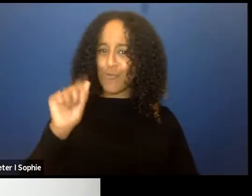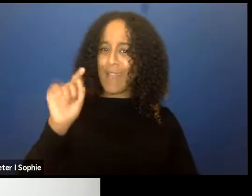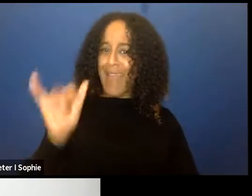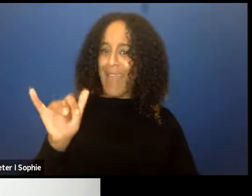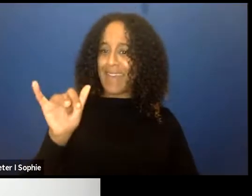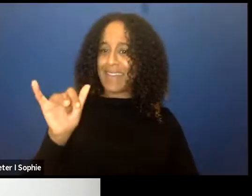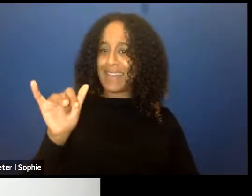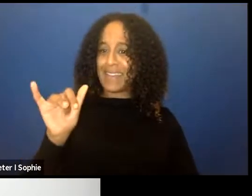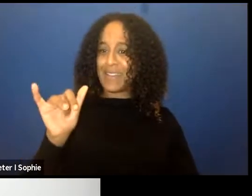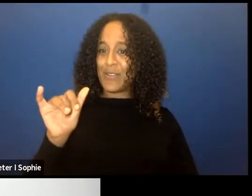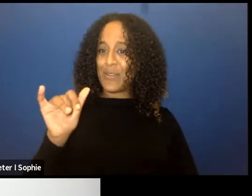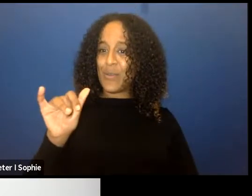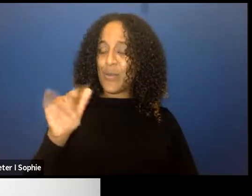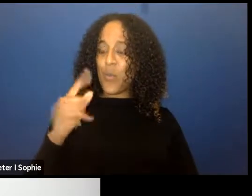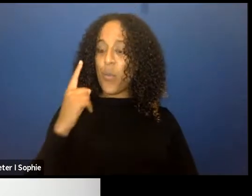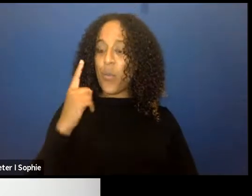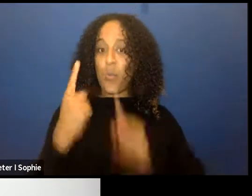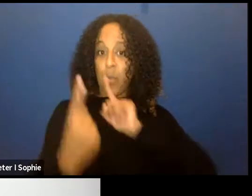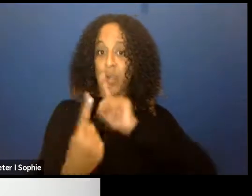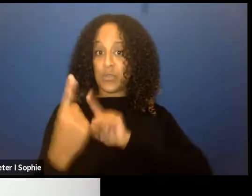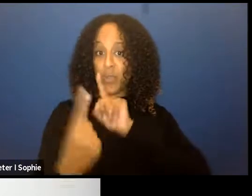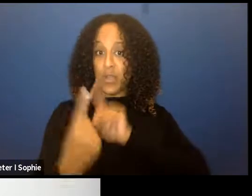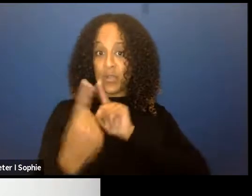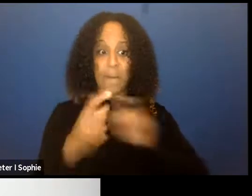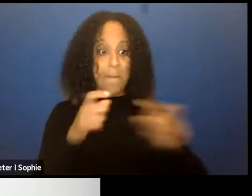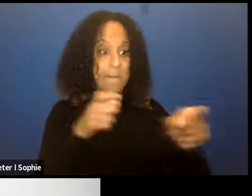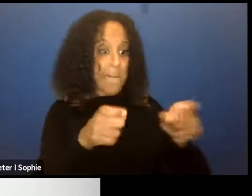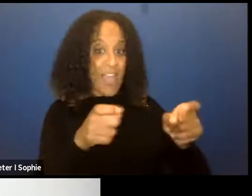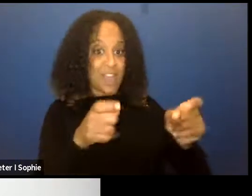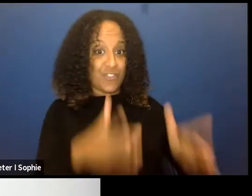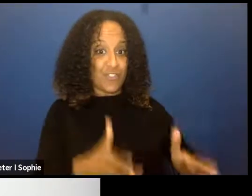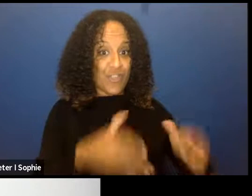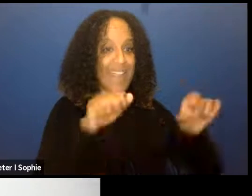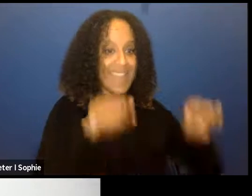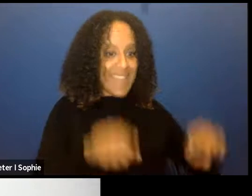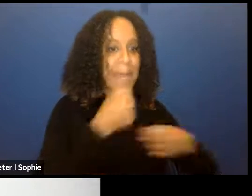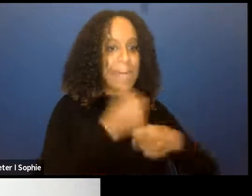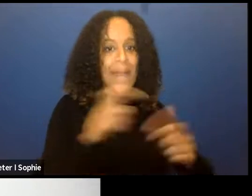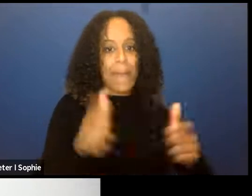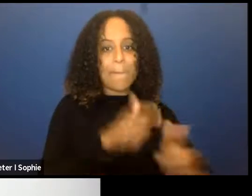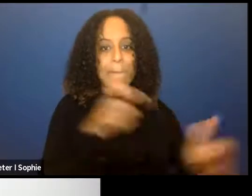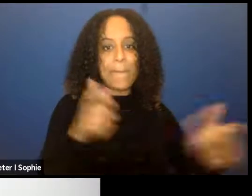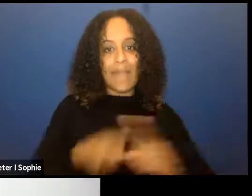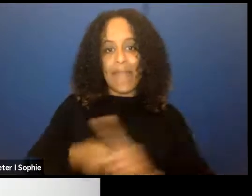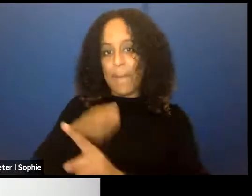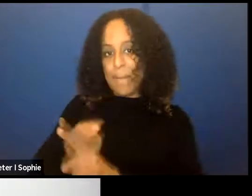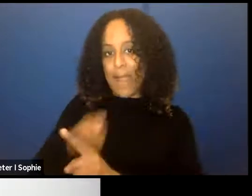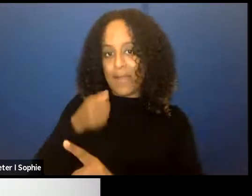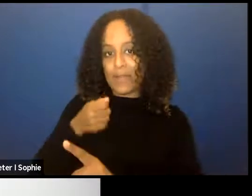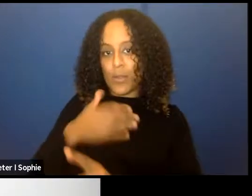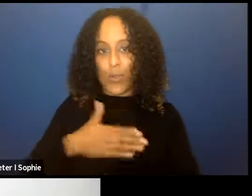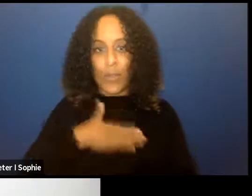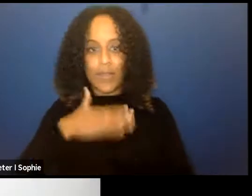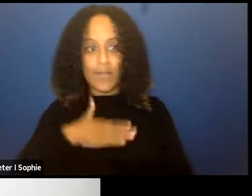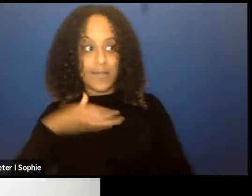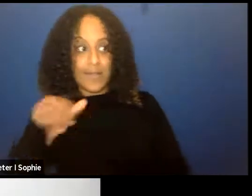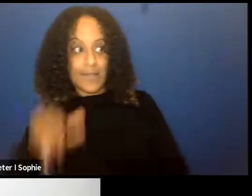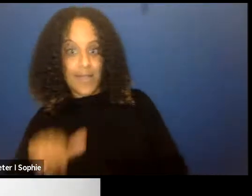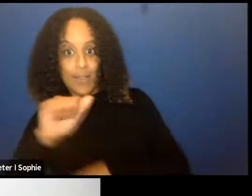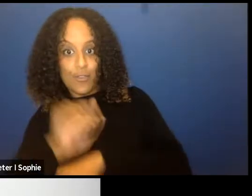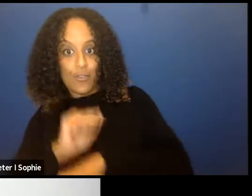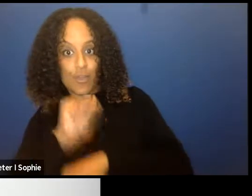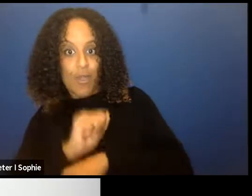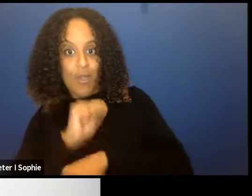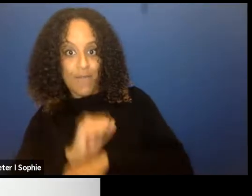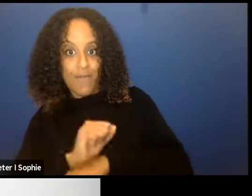is, one to one, a manager can make a big impact on someone's willingness to stay. So, right, when I think